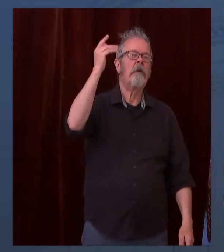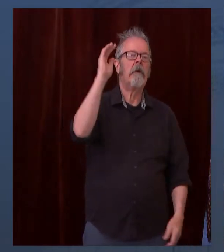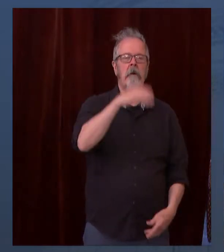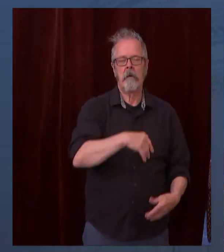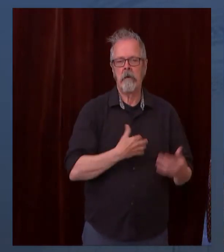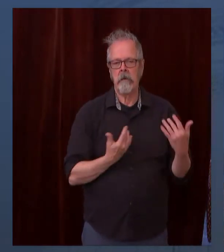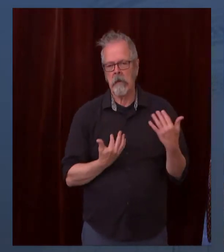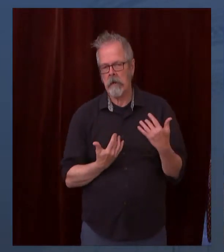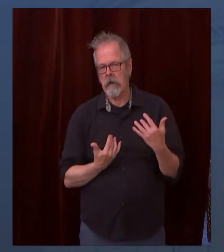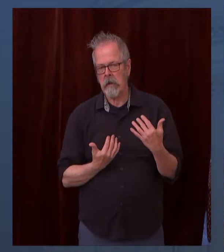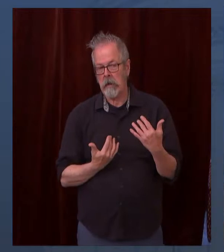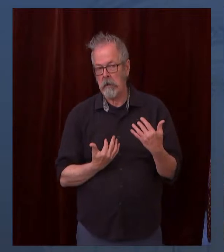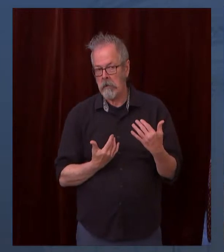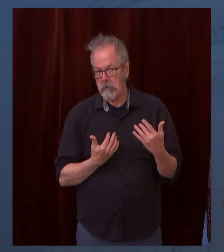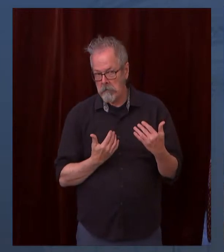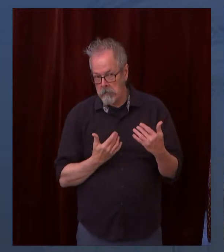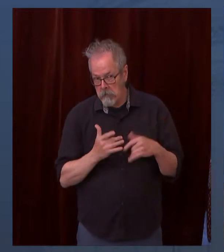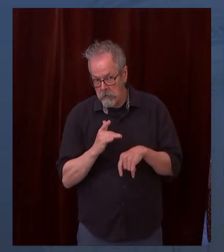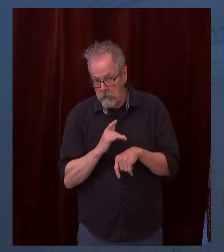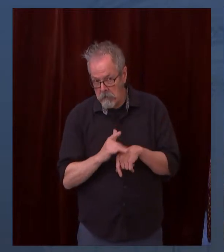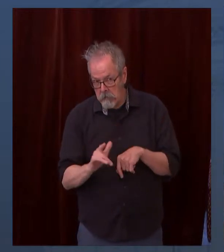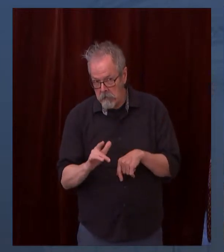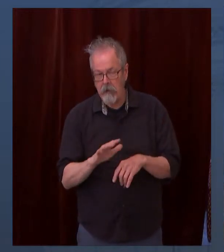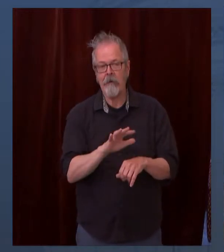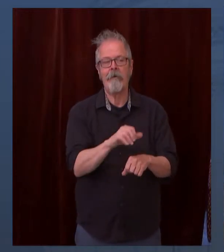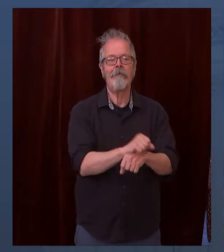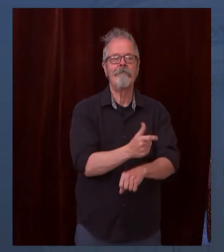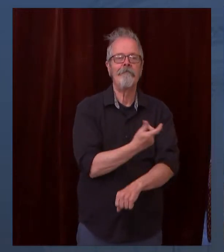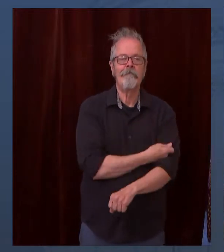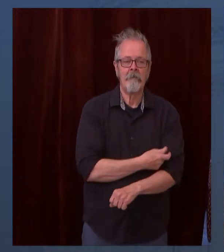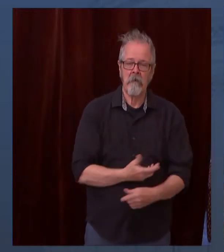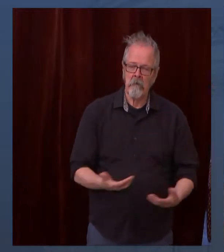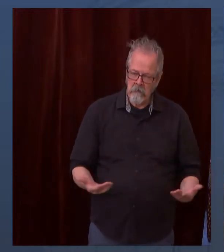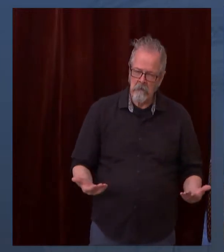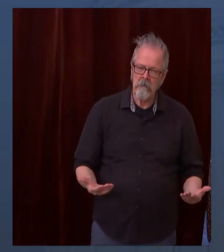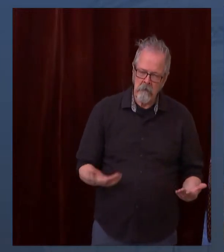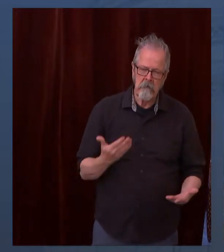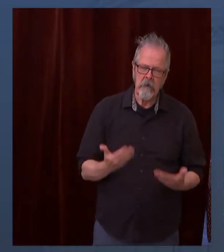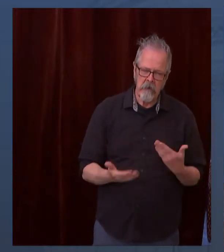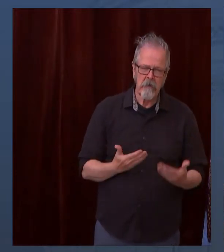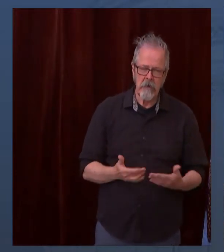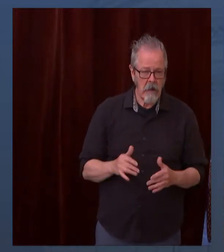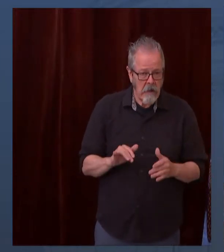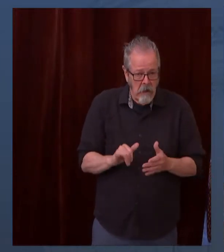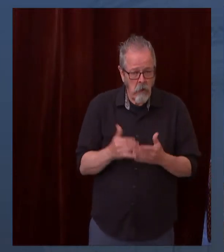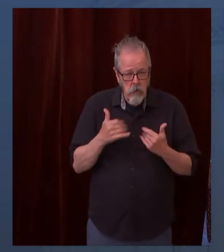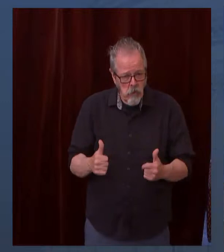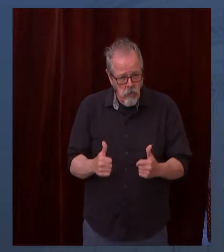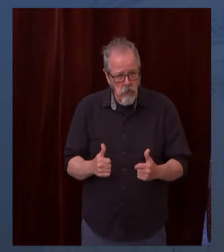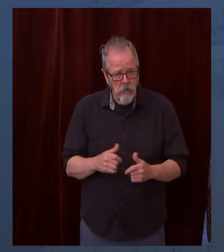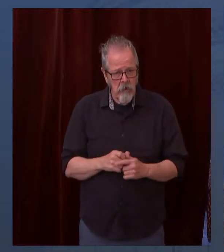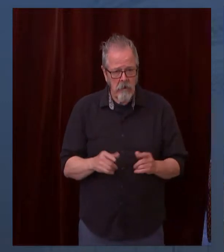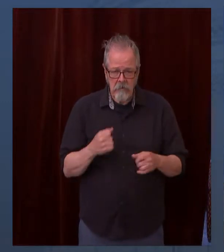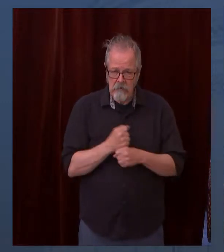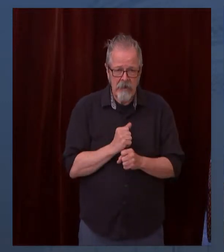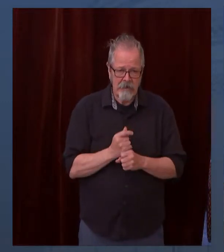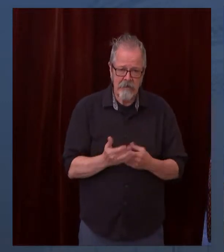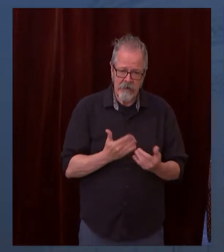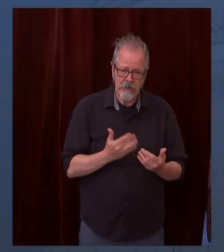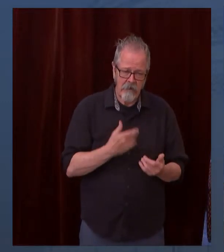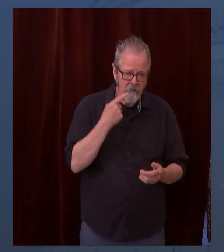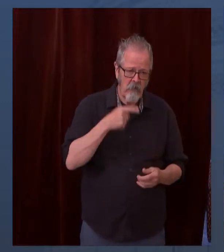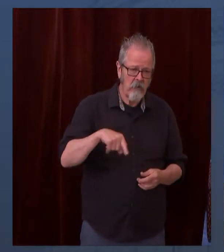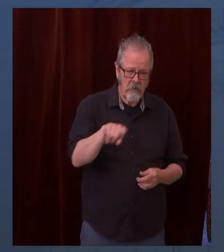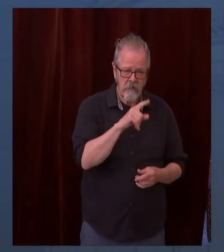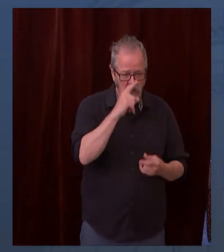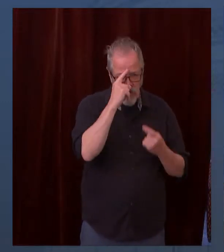And we think the easier we make it for them, the more that category of folks are going to get in as early as humanly possible. And we think we're going to succeed